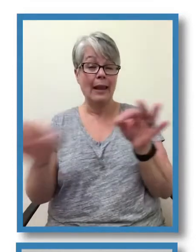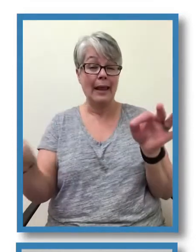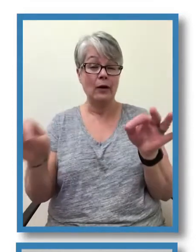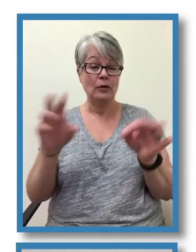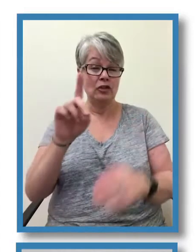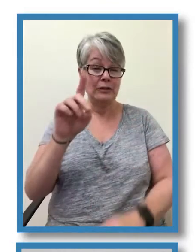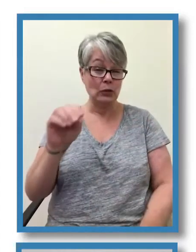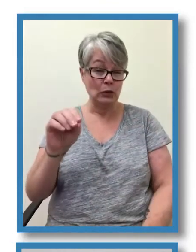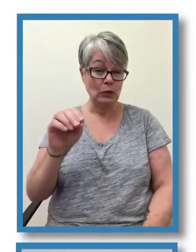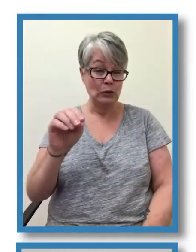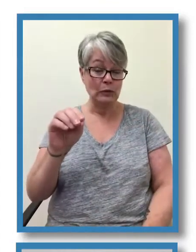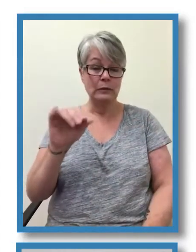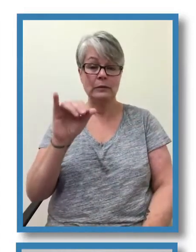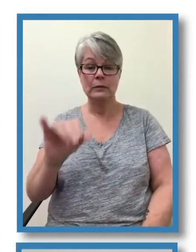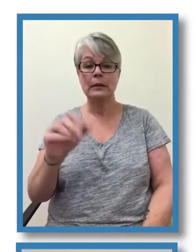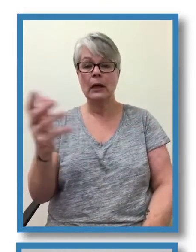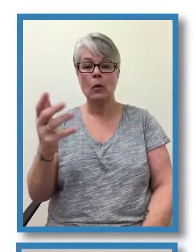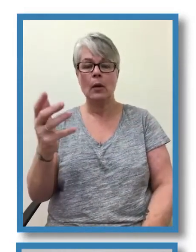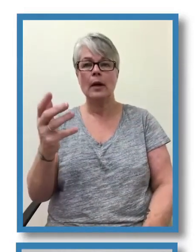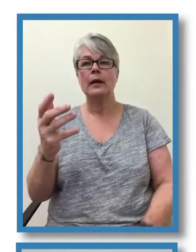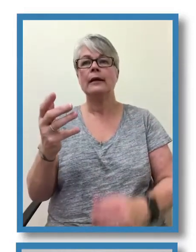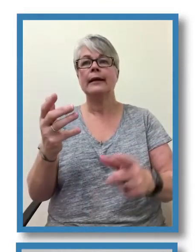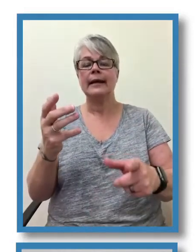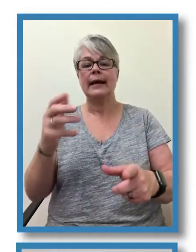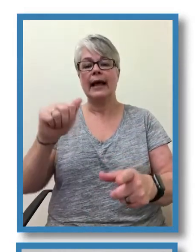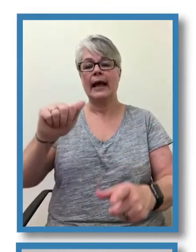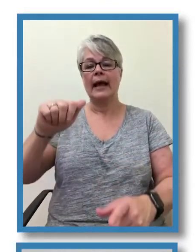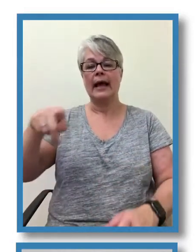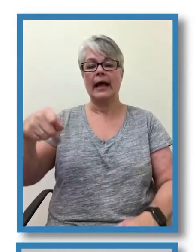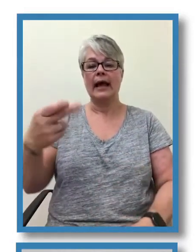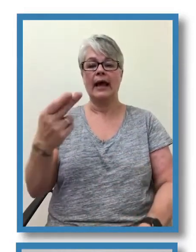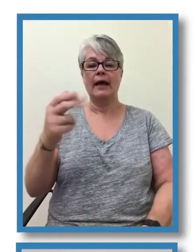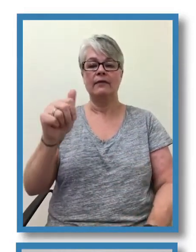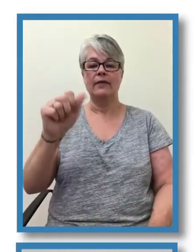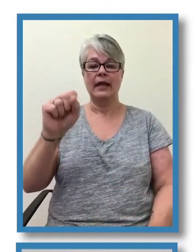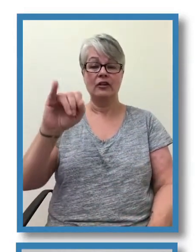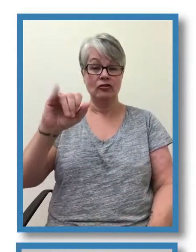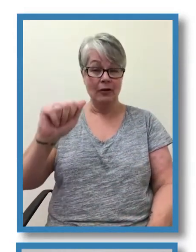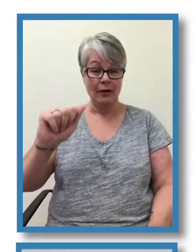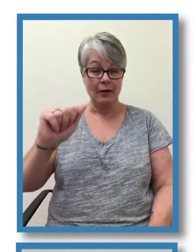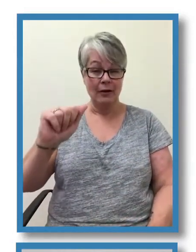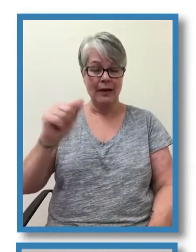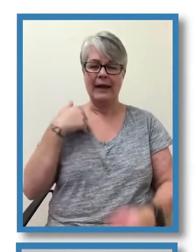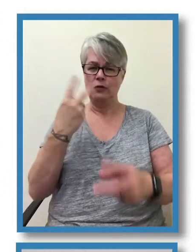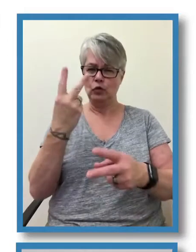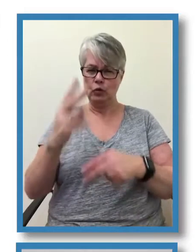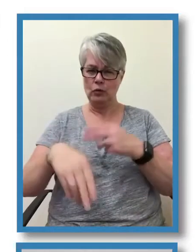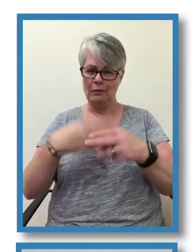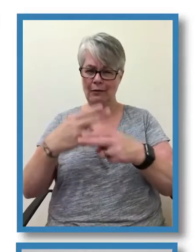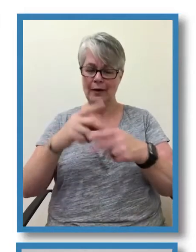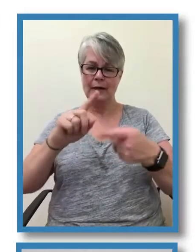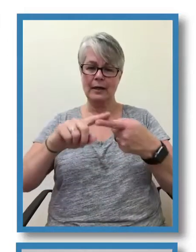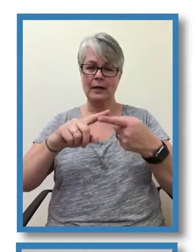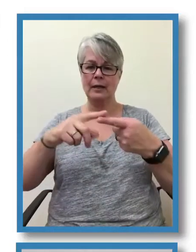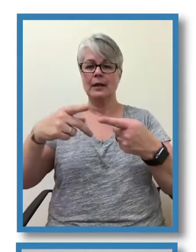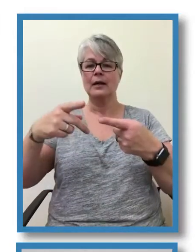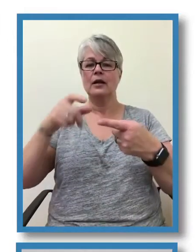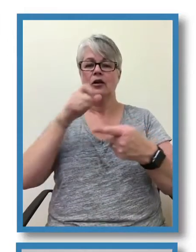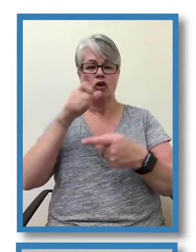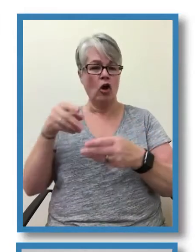non-fluent aphasia variant, and these people present with language difficulties. Their speech becomes